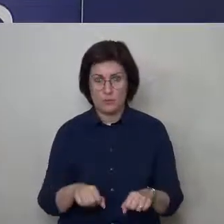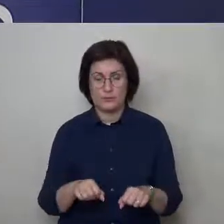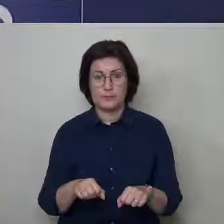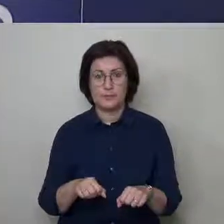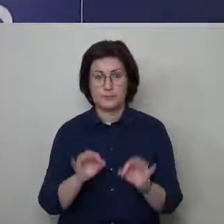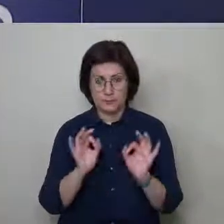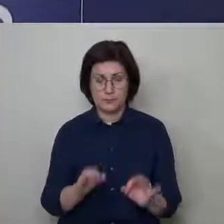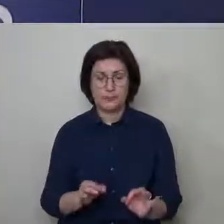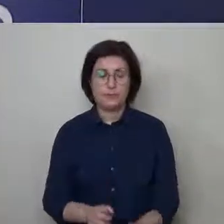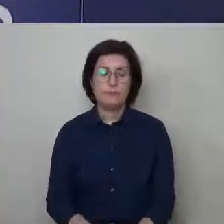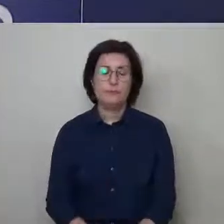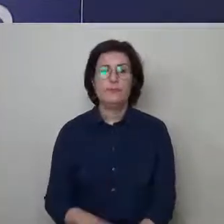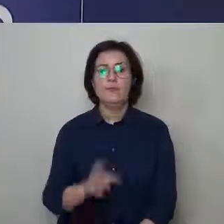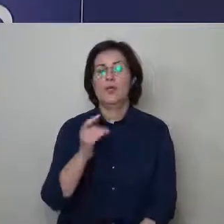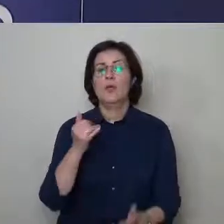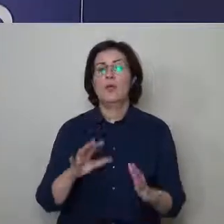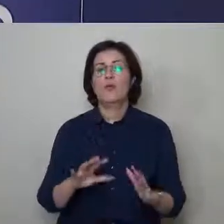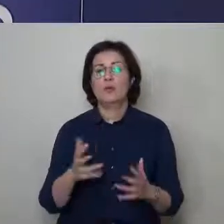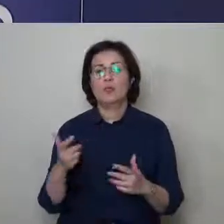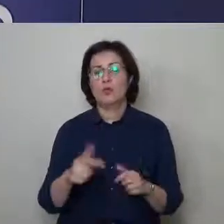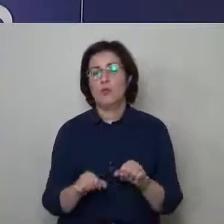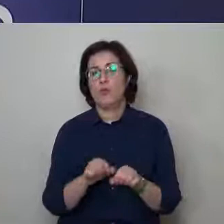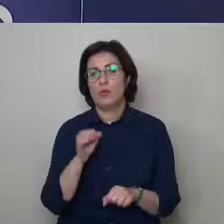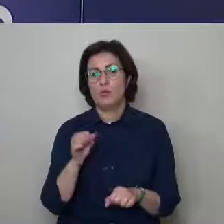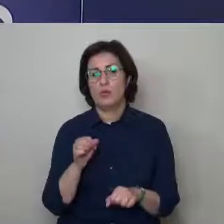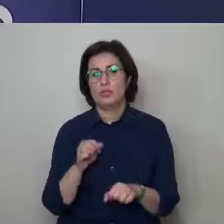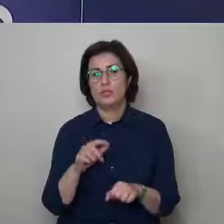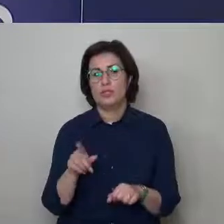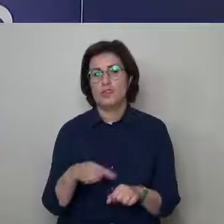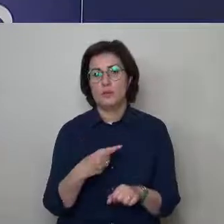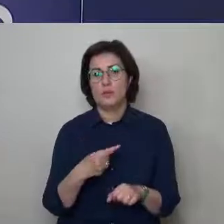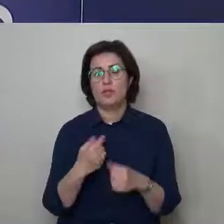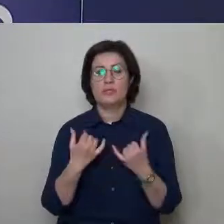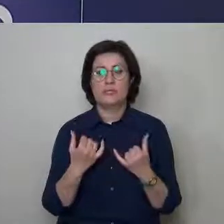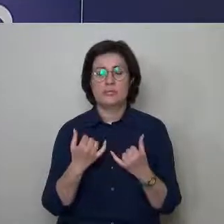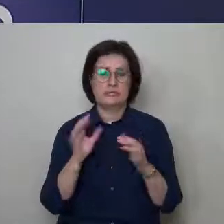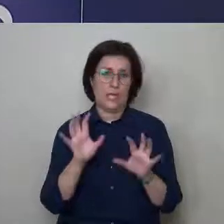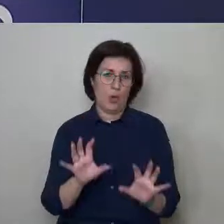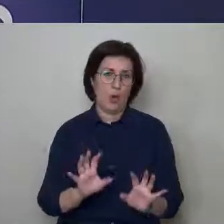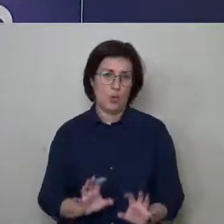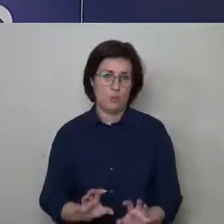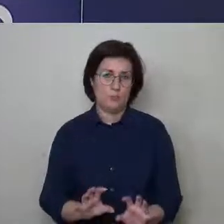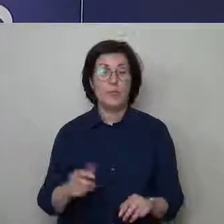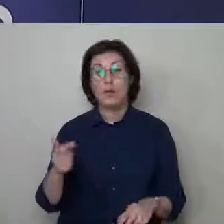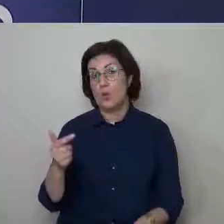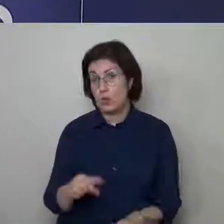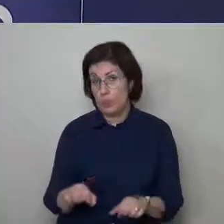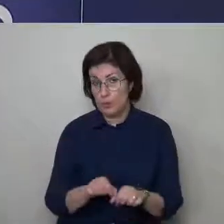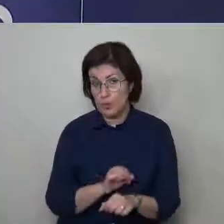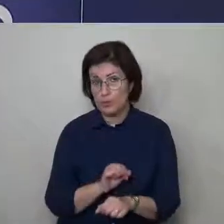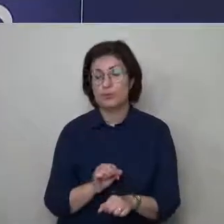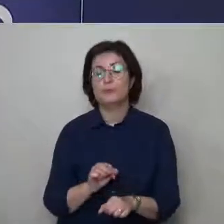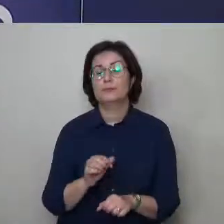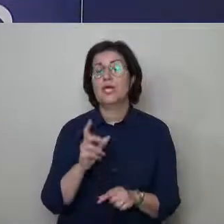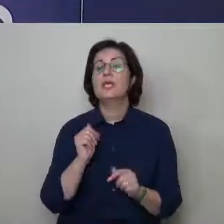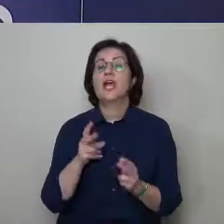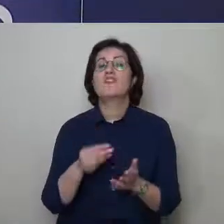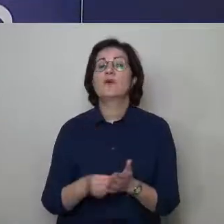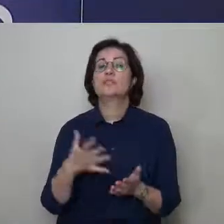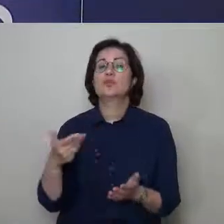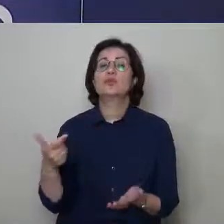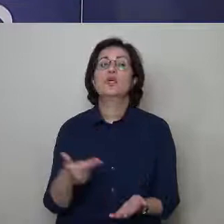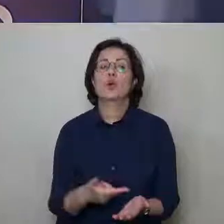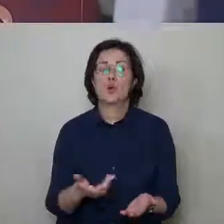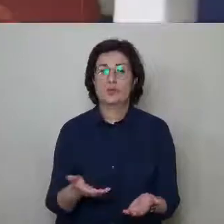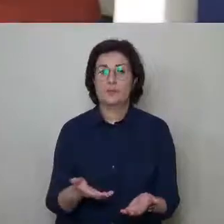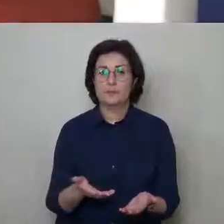can the CEC terminate the competences of all completed commissions? Yes, if there is a blatant violation of the law. How